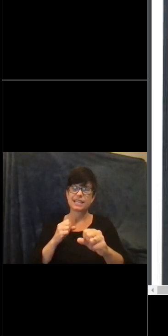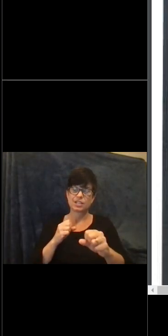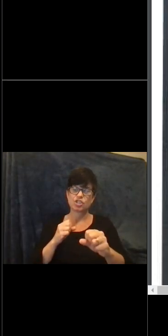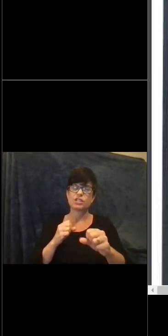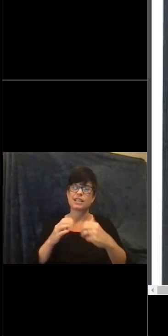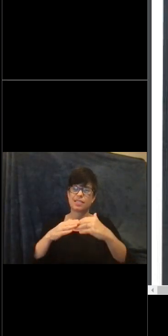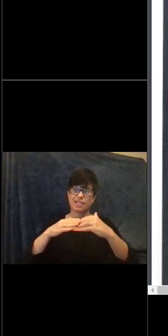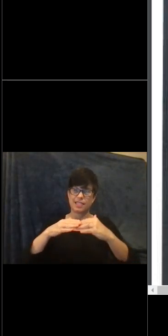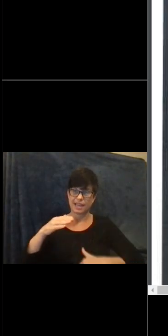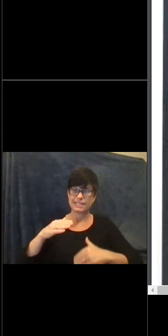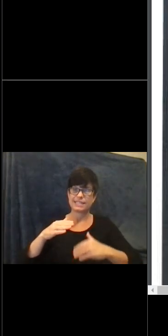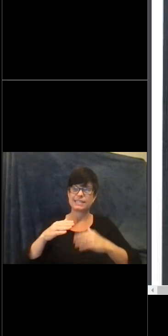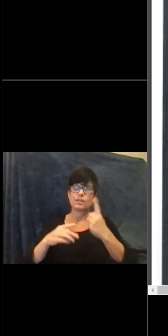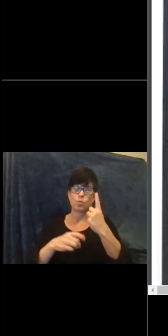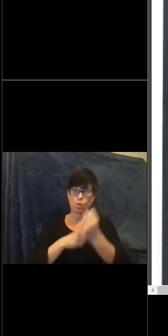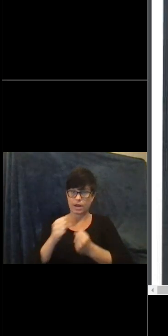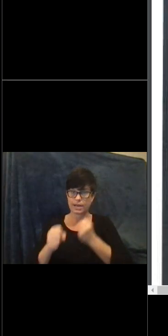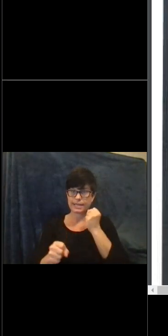year.